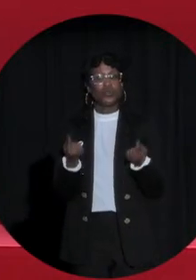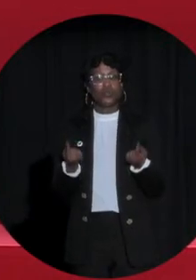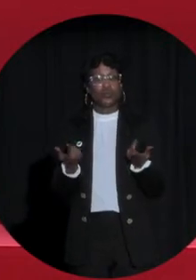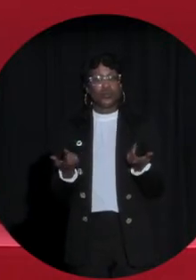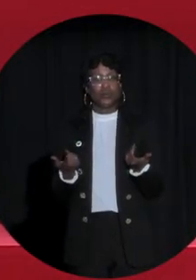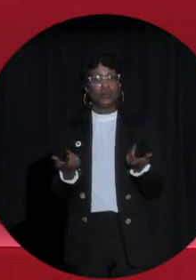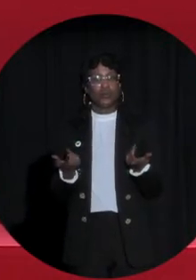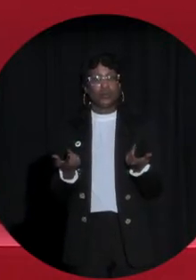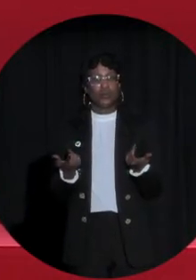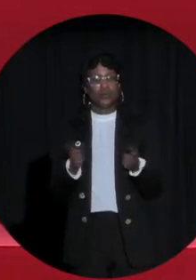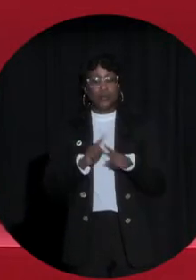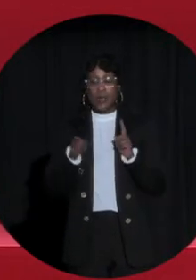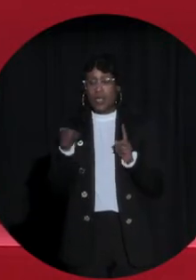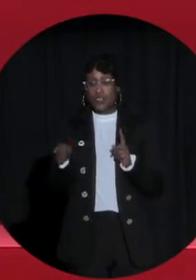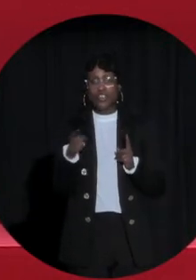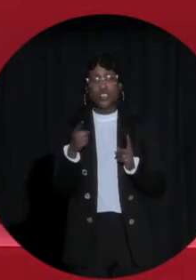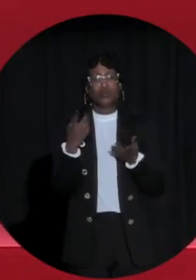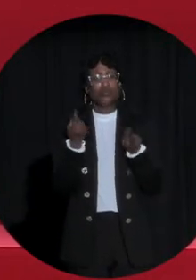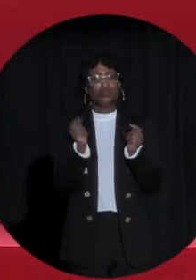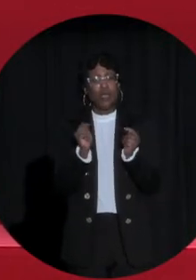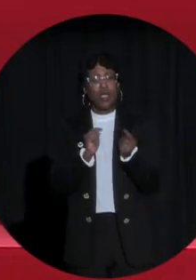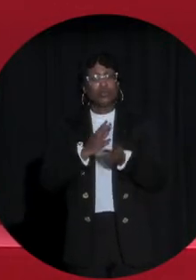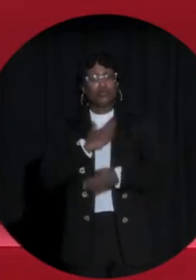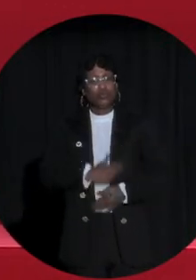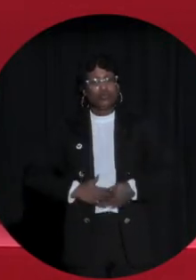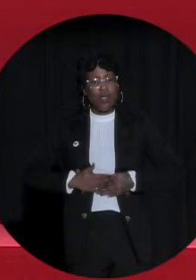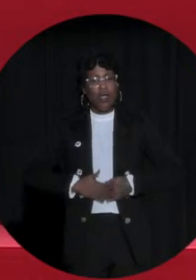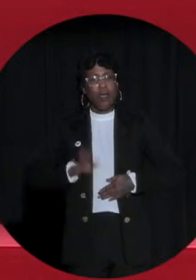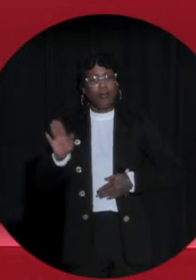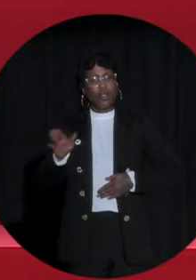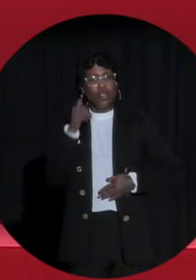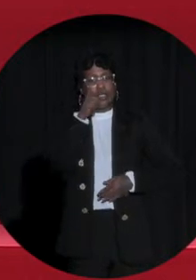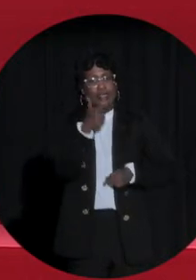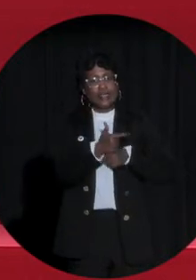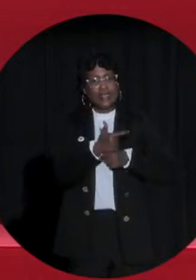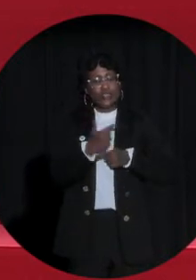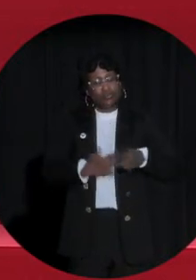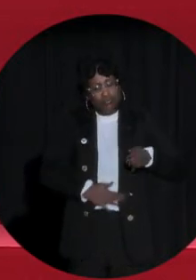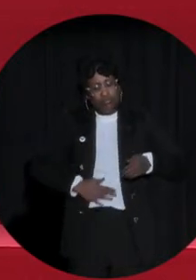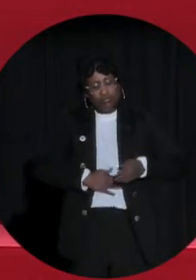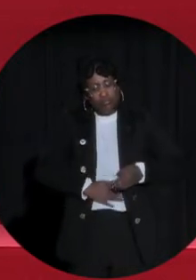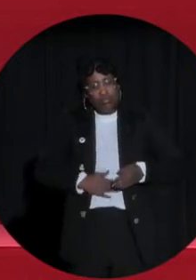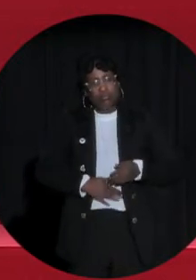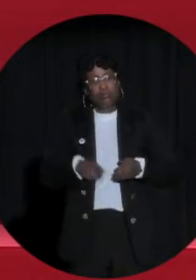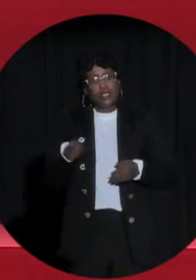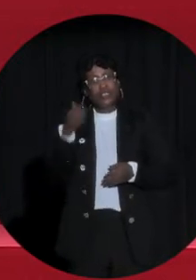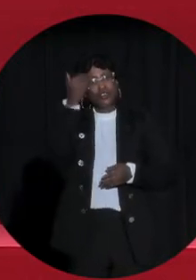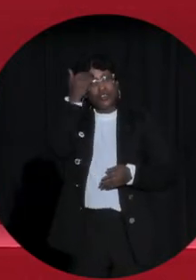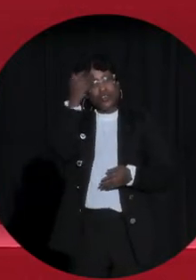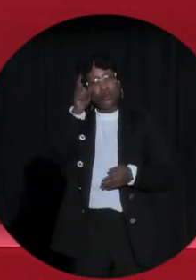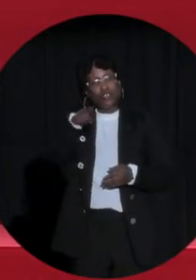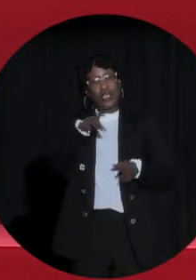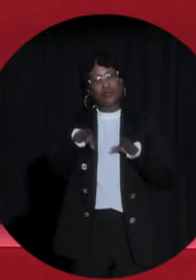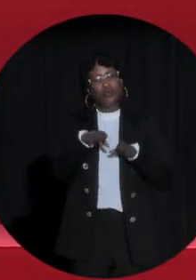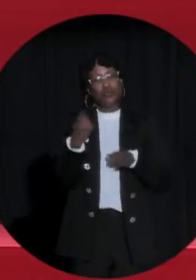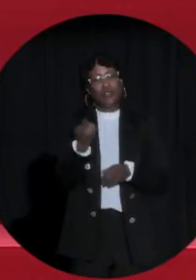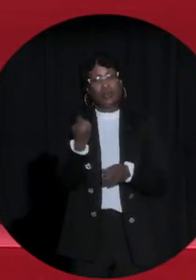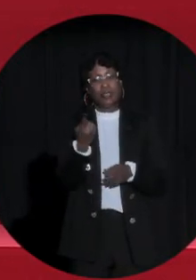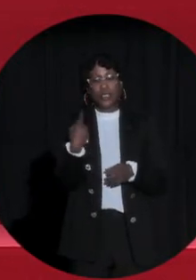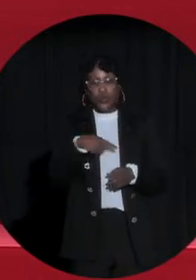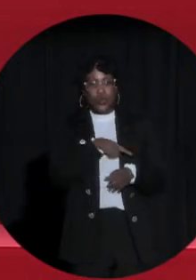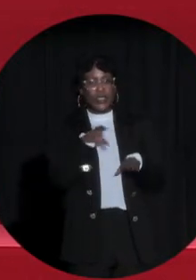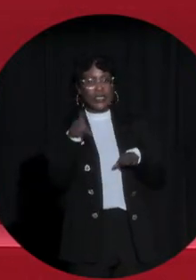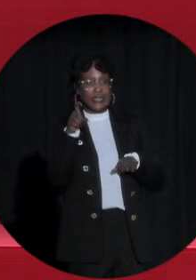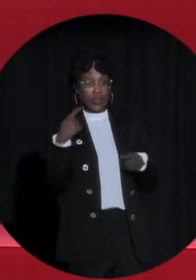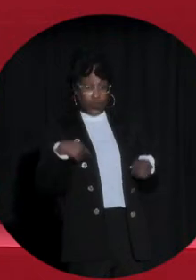she rubbed her sister's stomach because she knew she needed to do something. We need to do